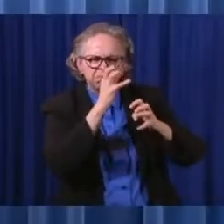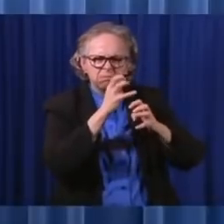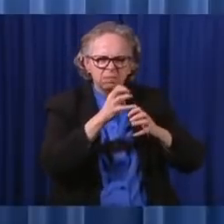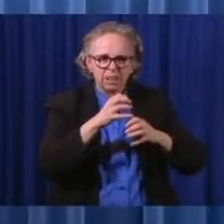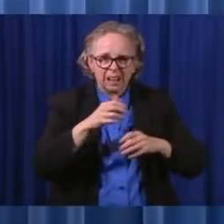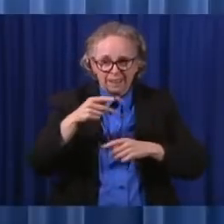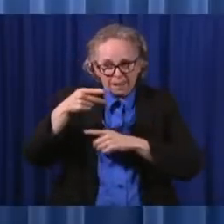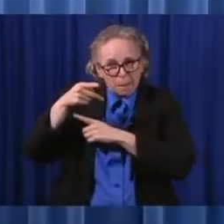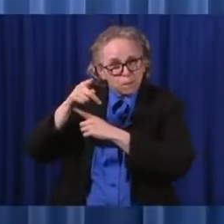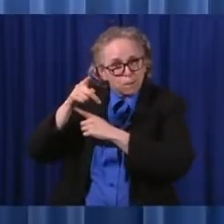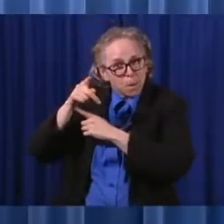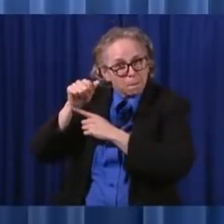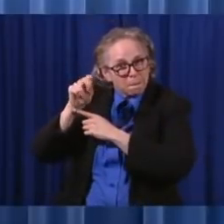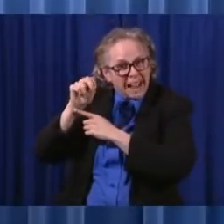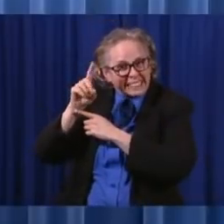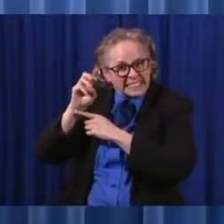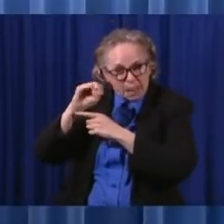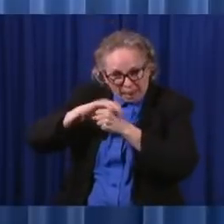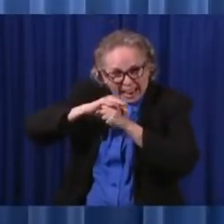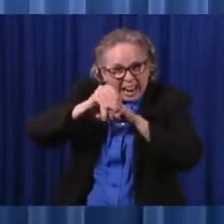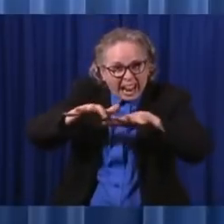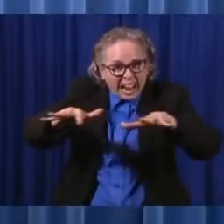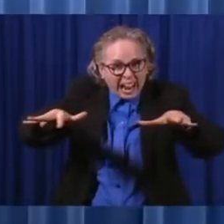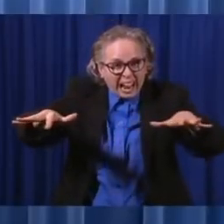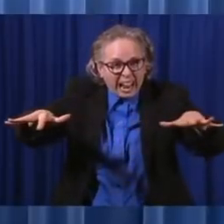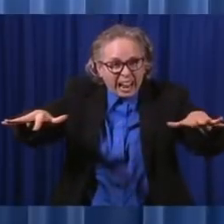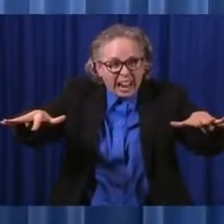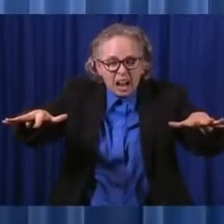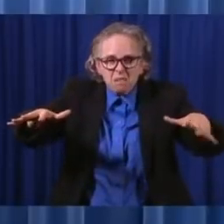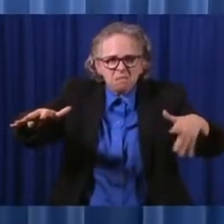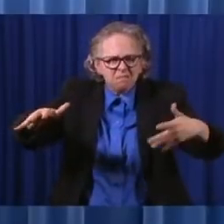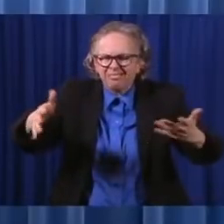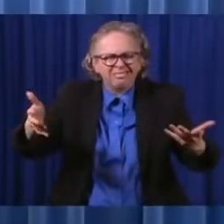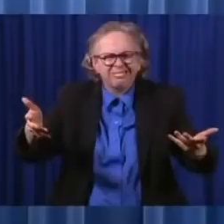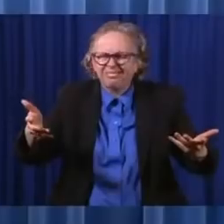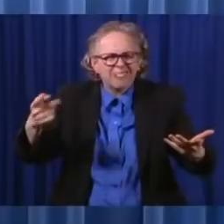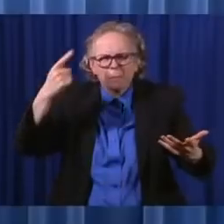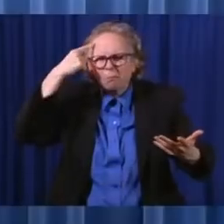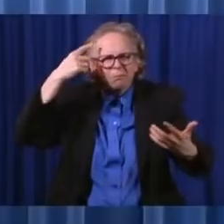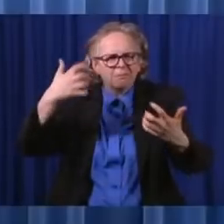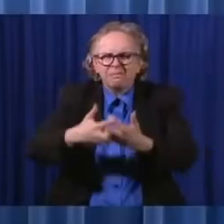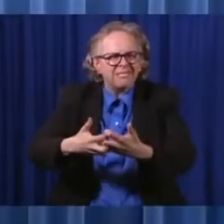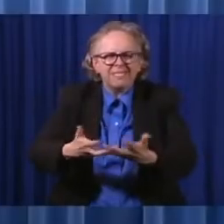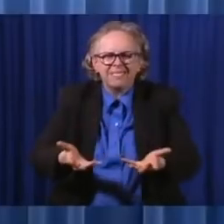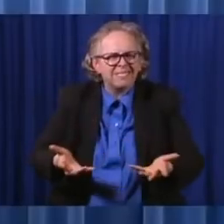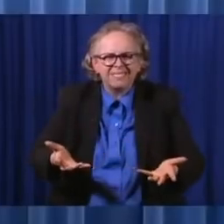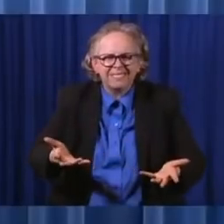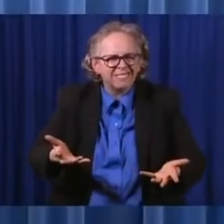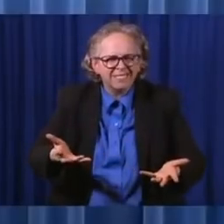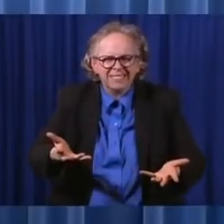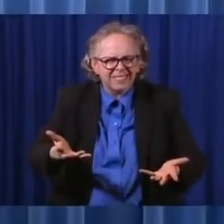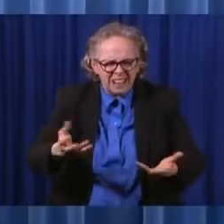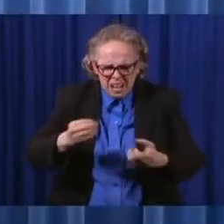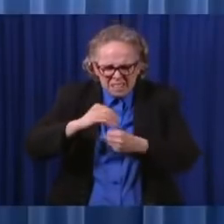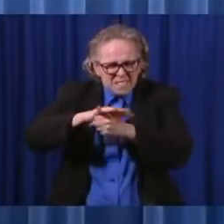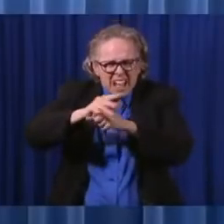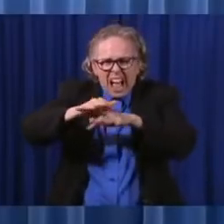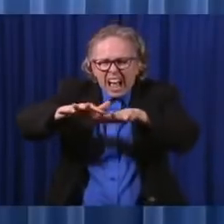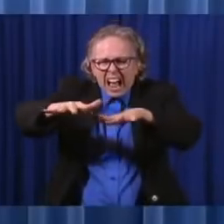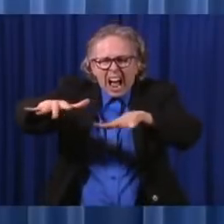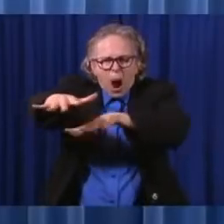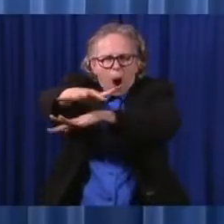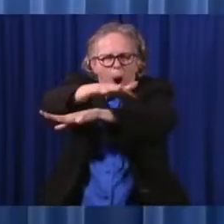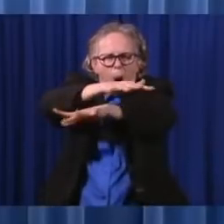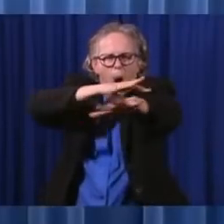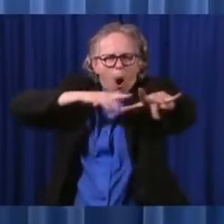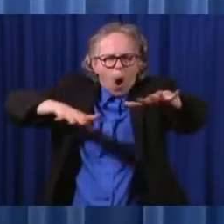sense. And in fact, with the virus still out there, with the virus as